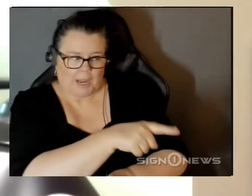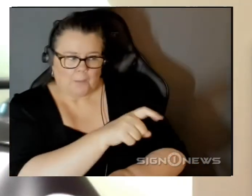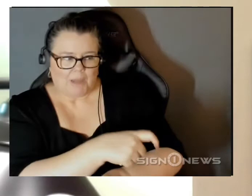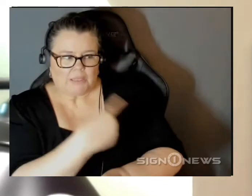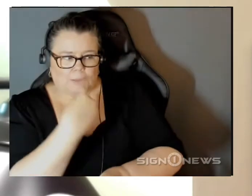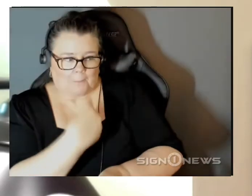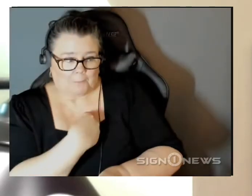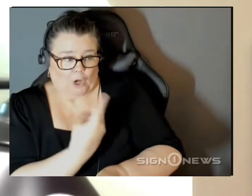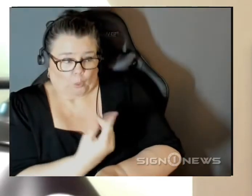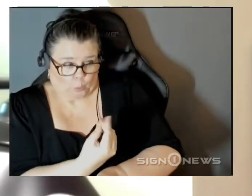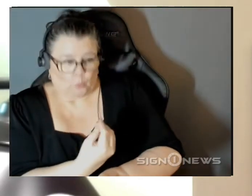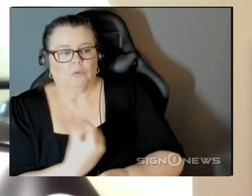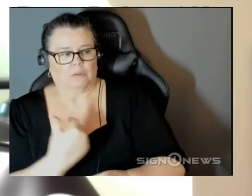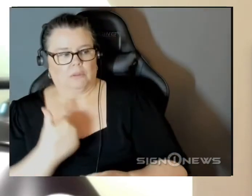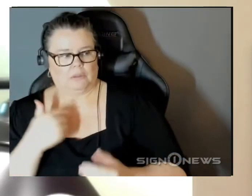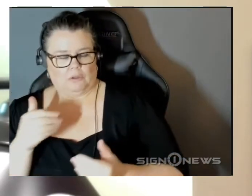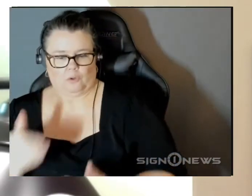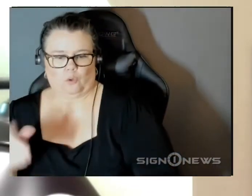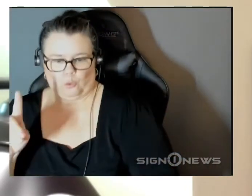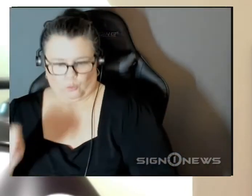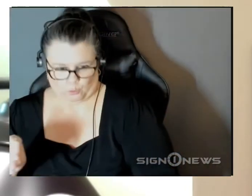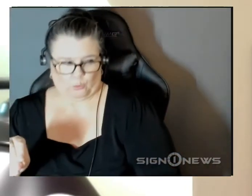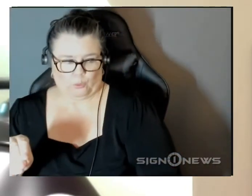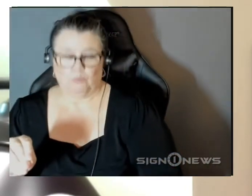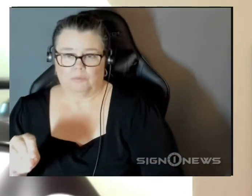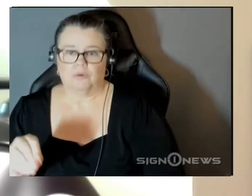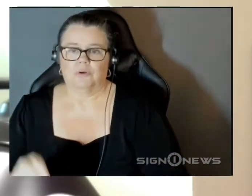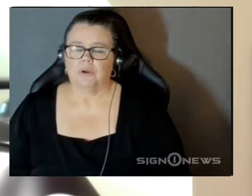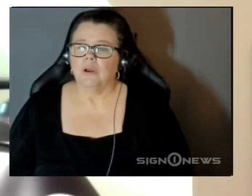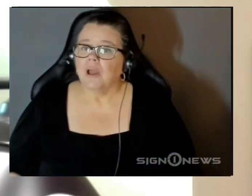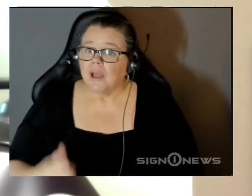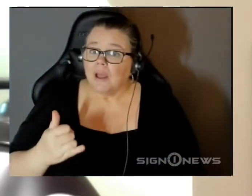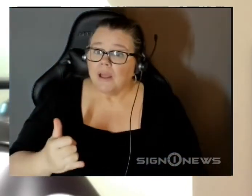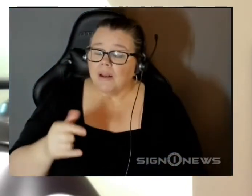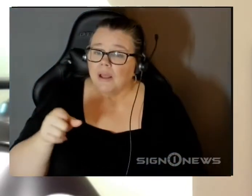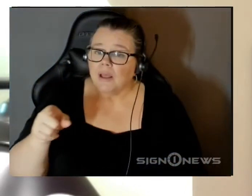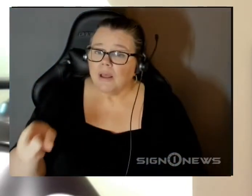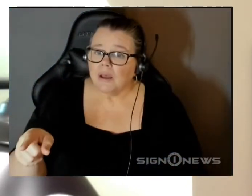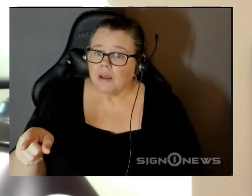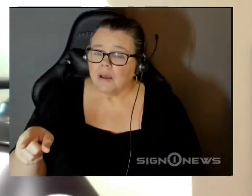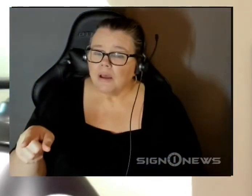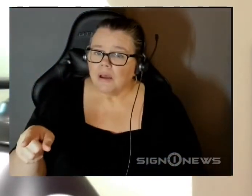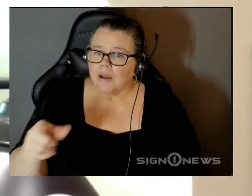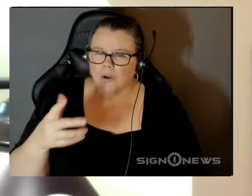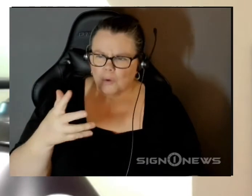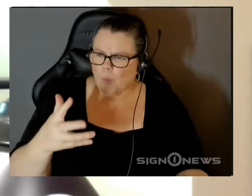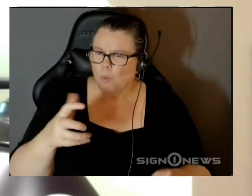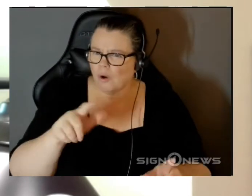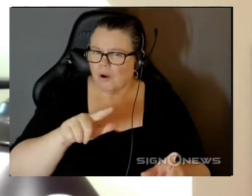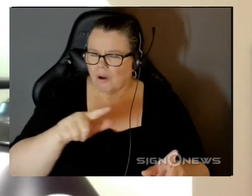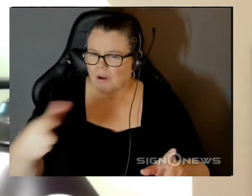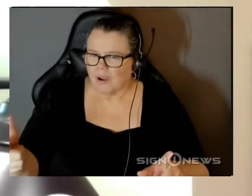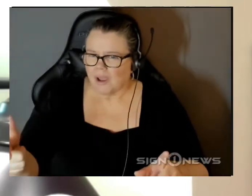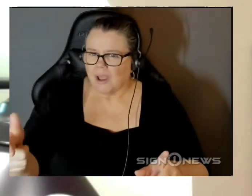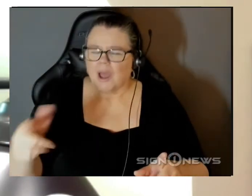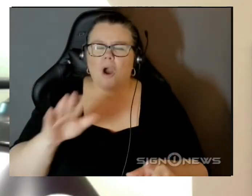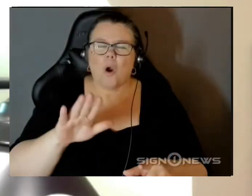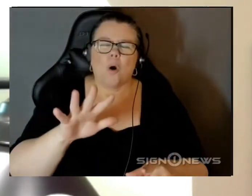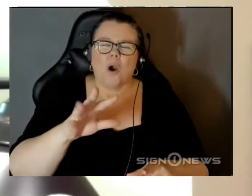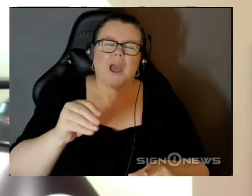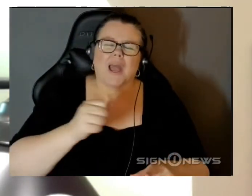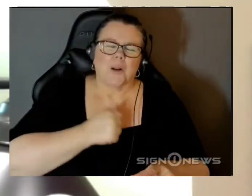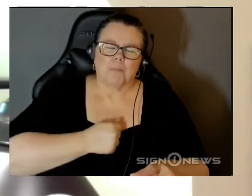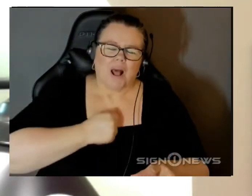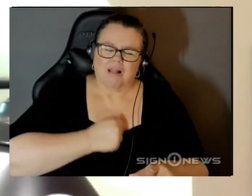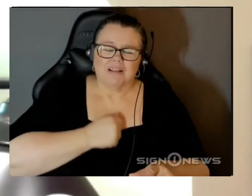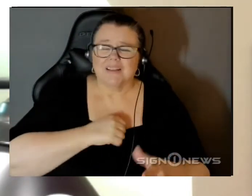joined. I want to give him a second if he has something to say, turn on his camera. But I also want to apologize that the